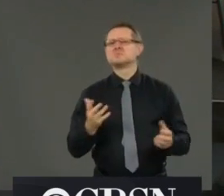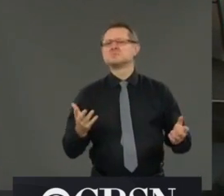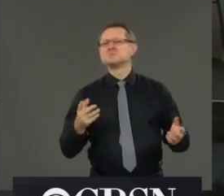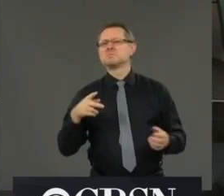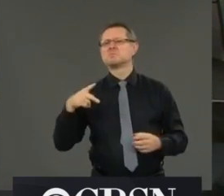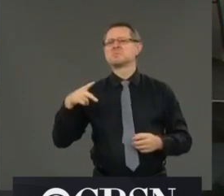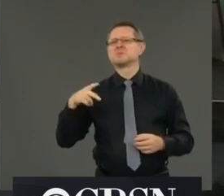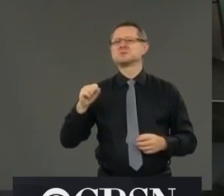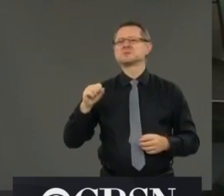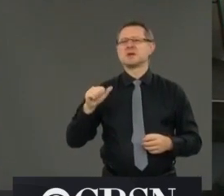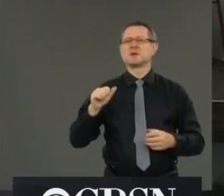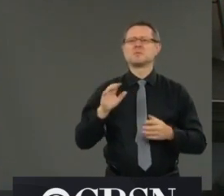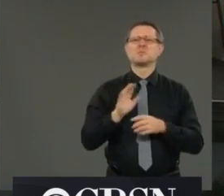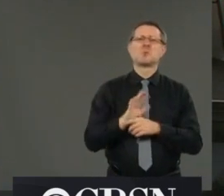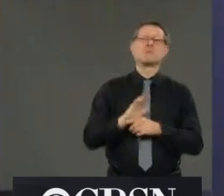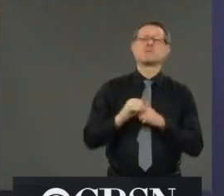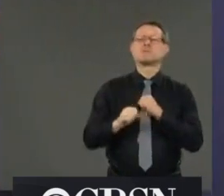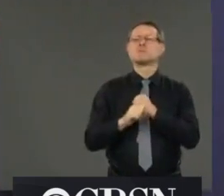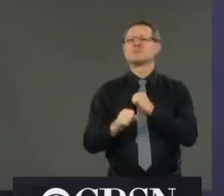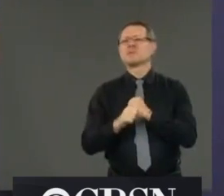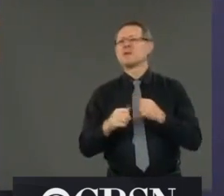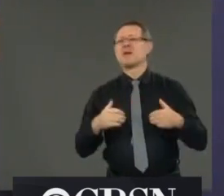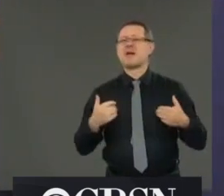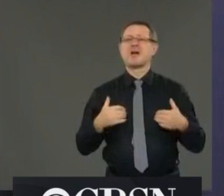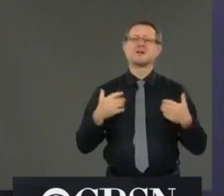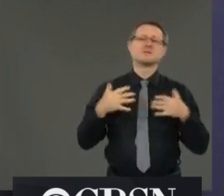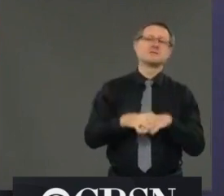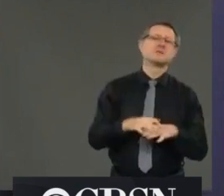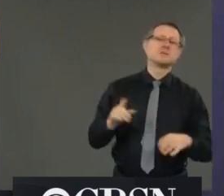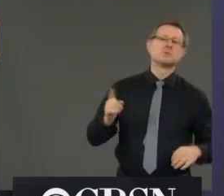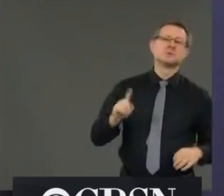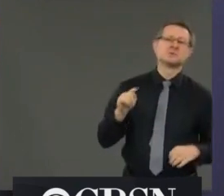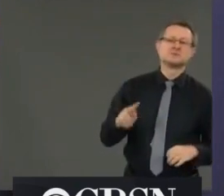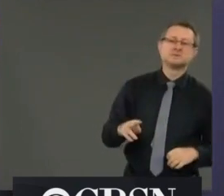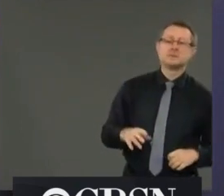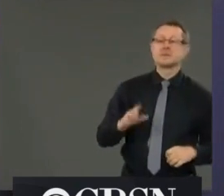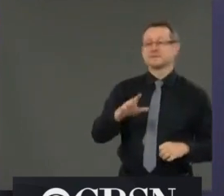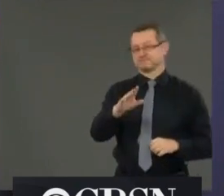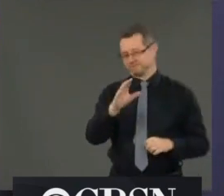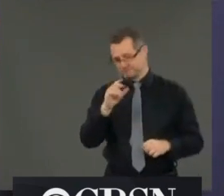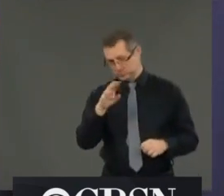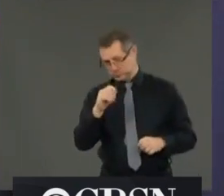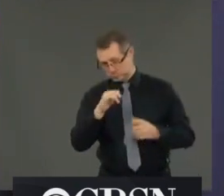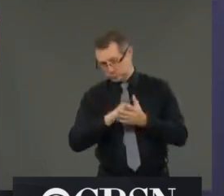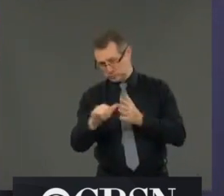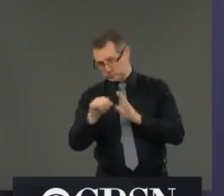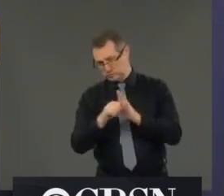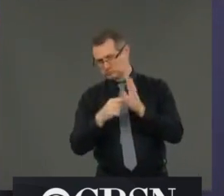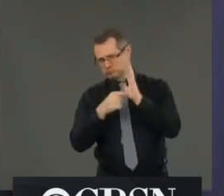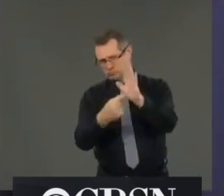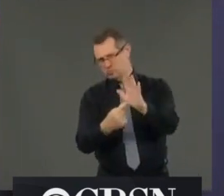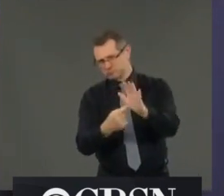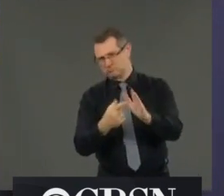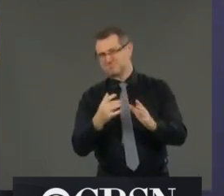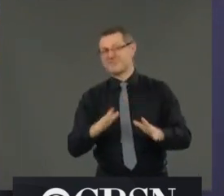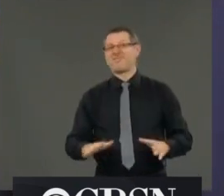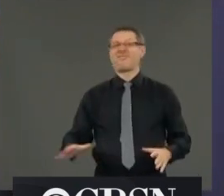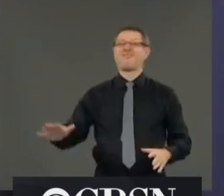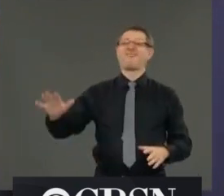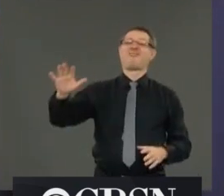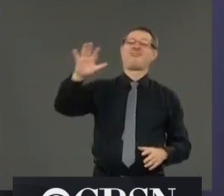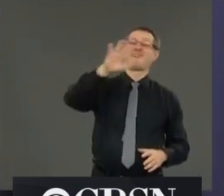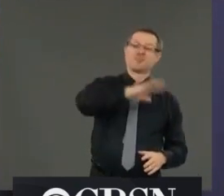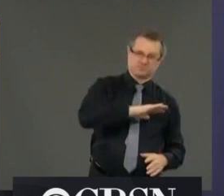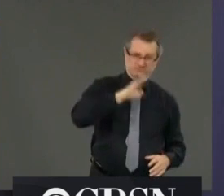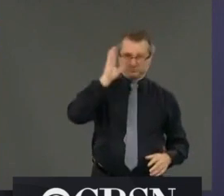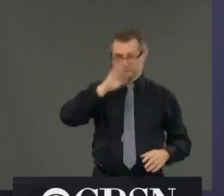young people are actually going to see it? We're going to run it in New York State. We're going to make it available to the Ad Council, which runs